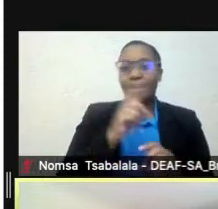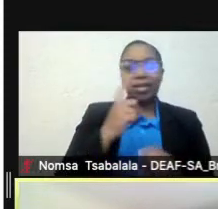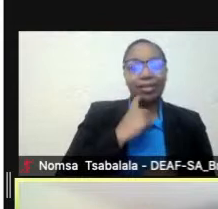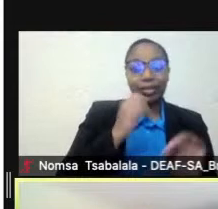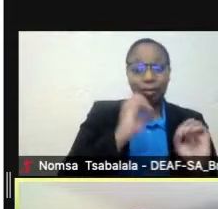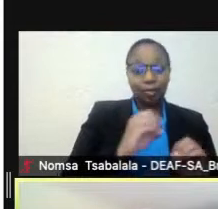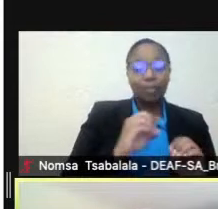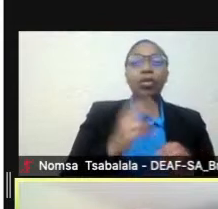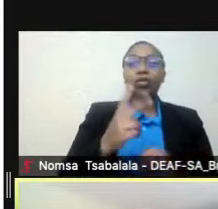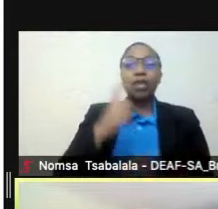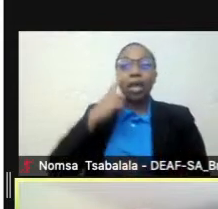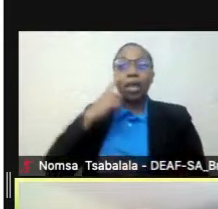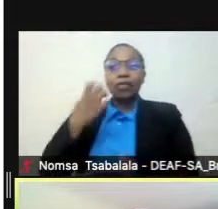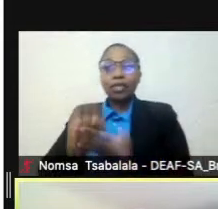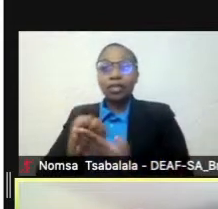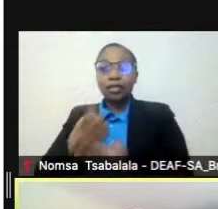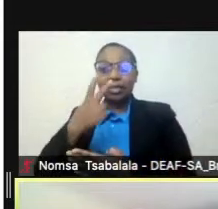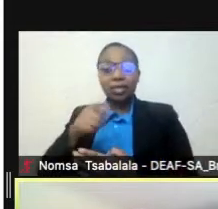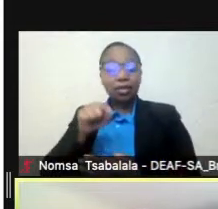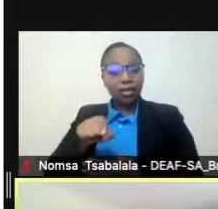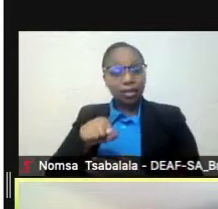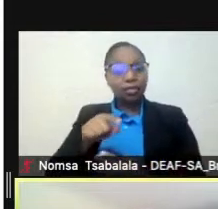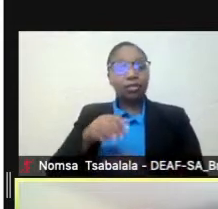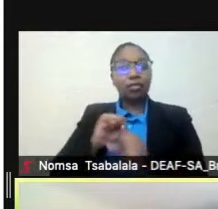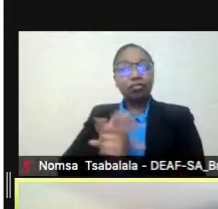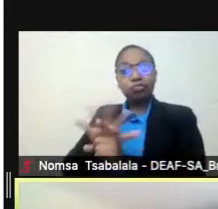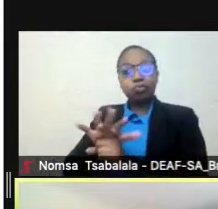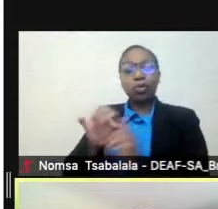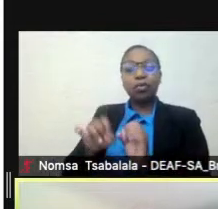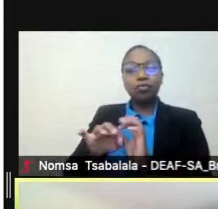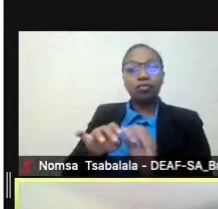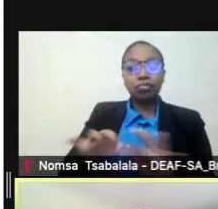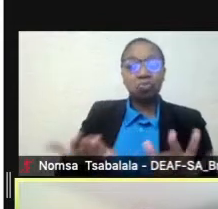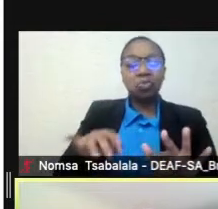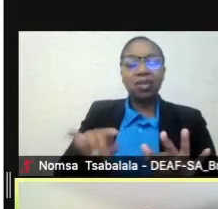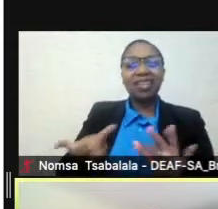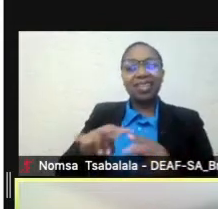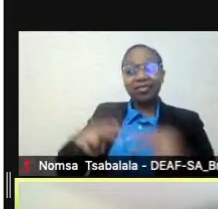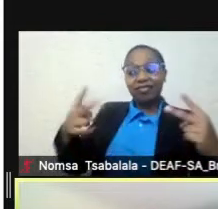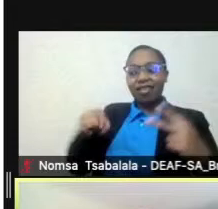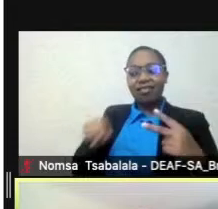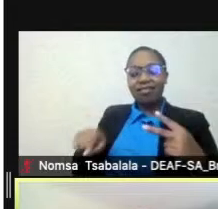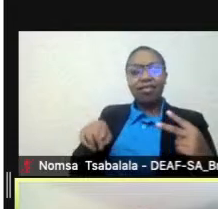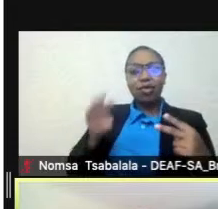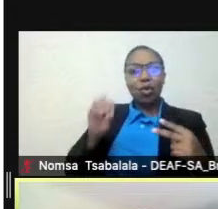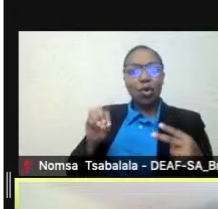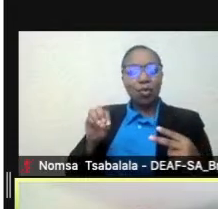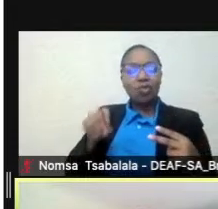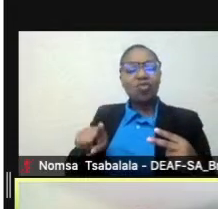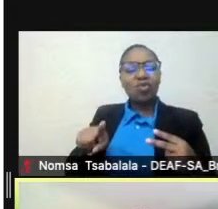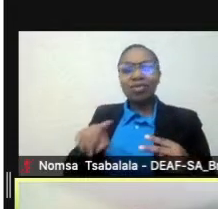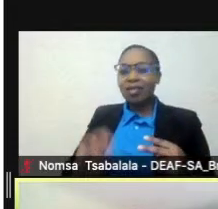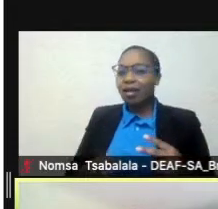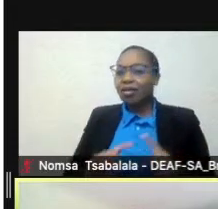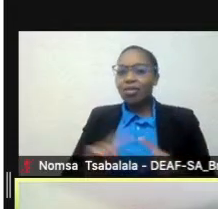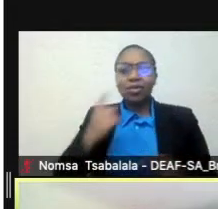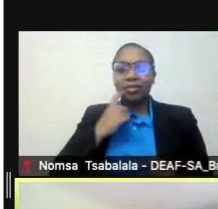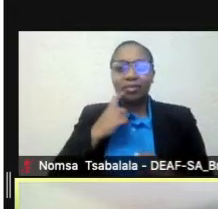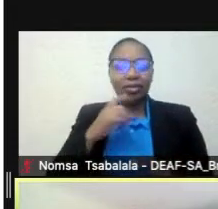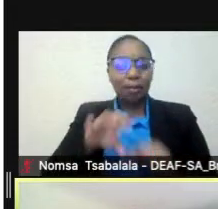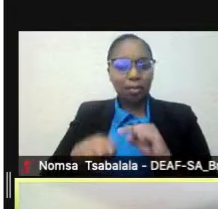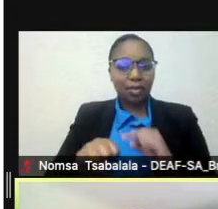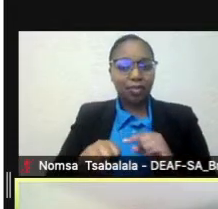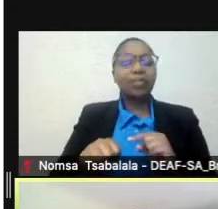this variant is more transmissible, and also early evidence that there is some degree of immune escape. And as